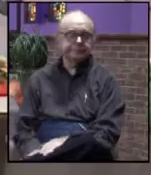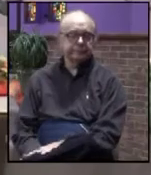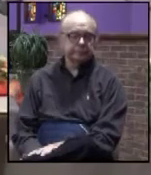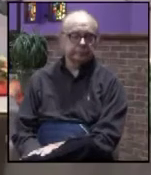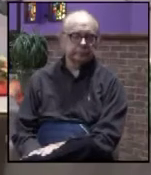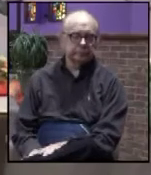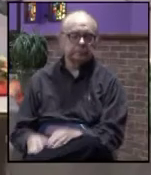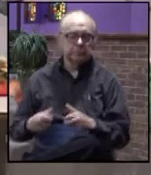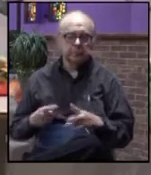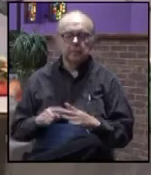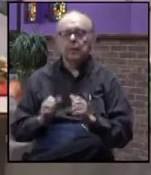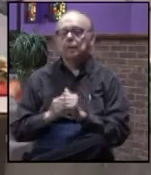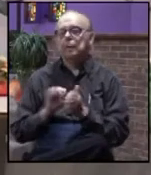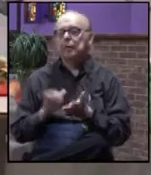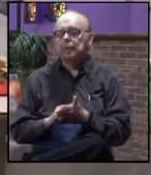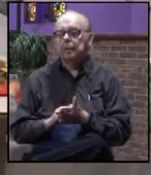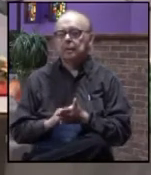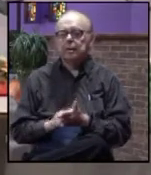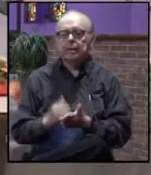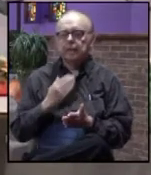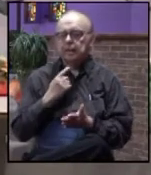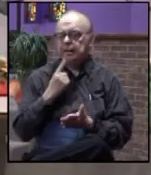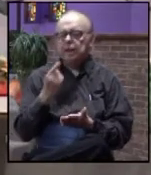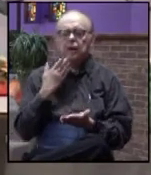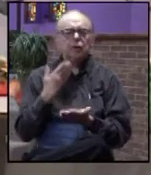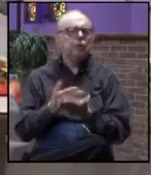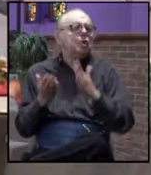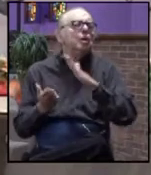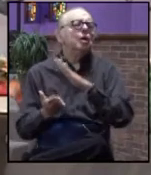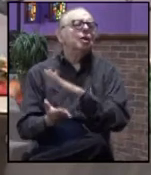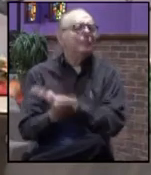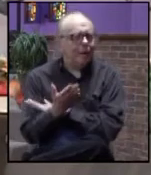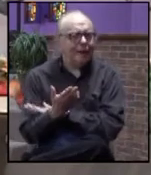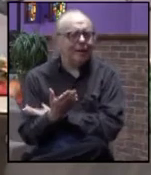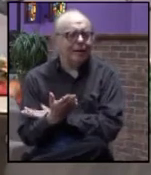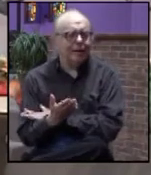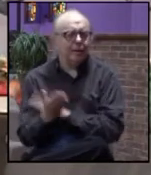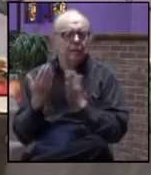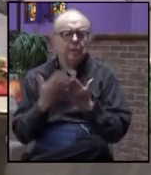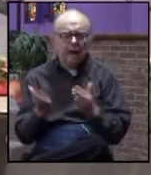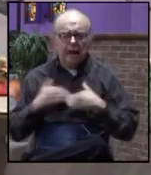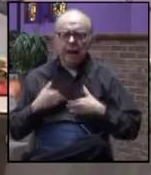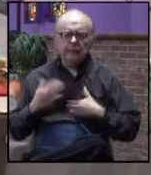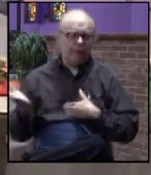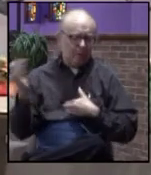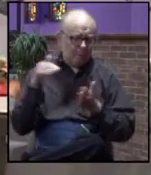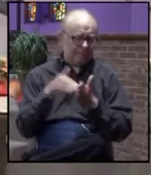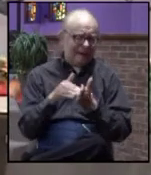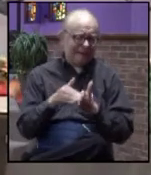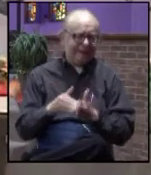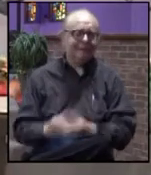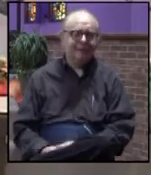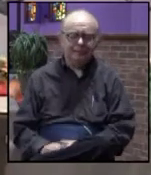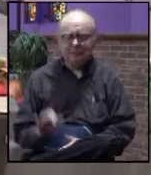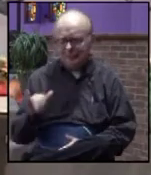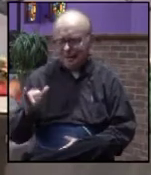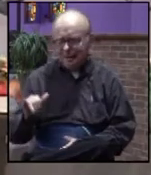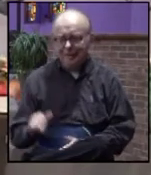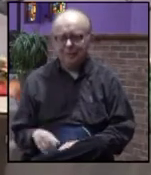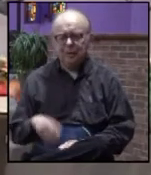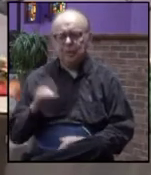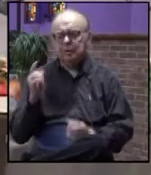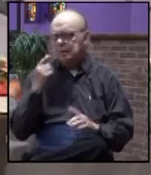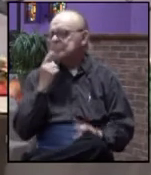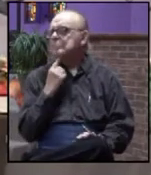Let me start off by first saying, hey, good morning. It is good to have you all back. We missed